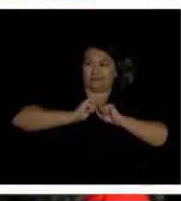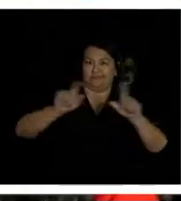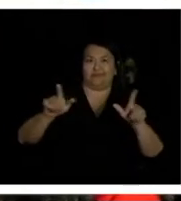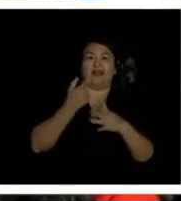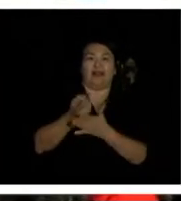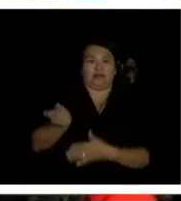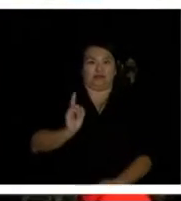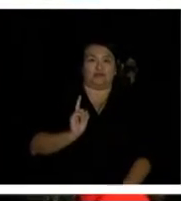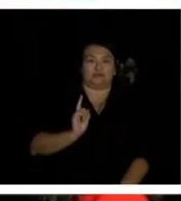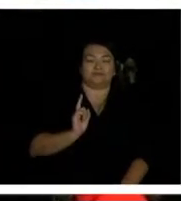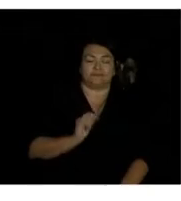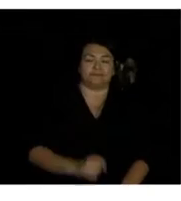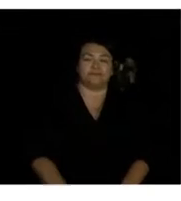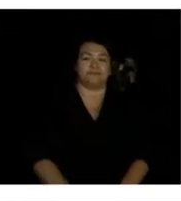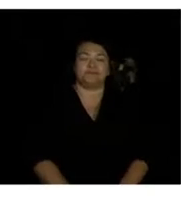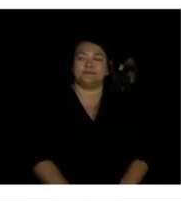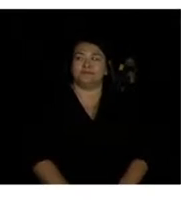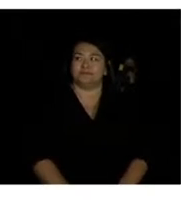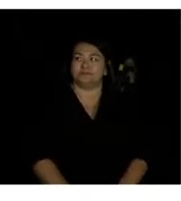ago.